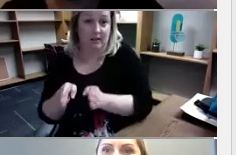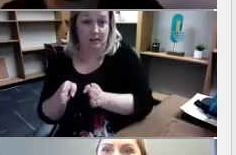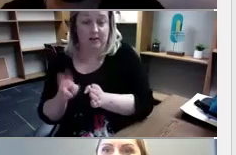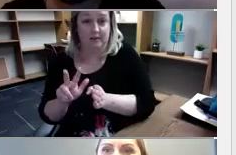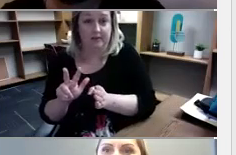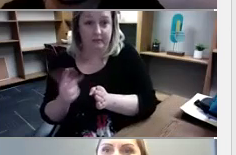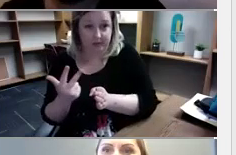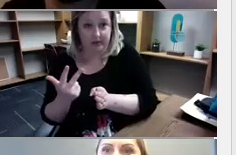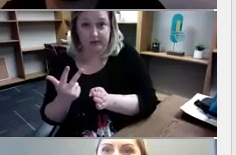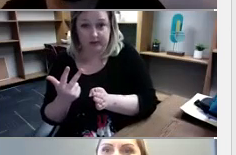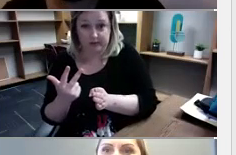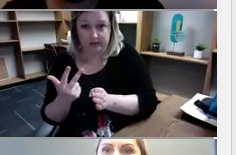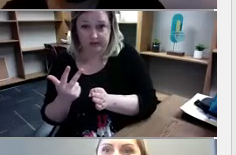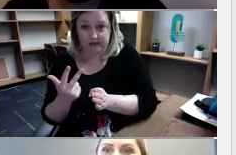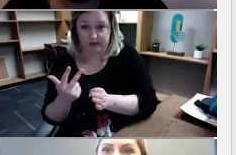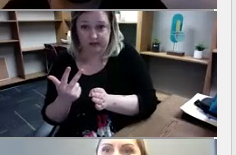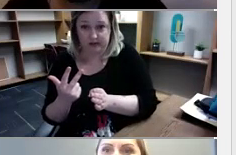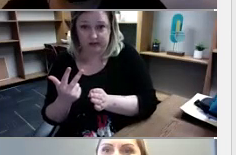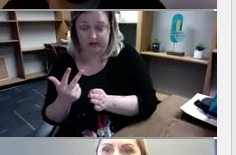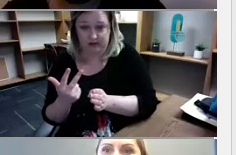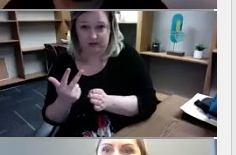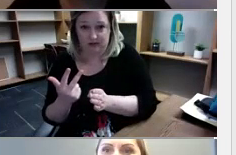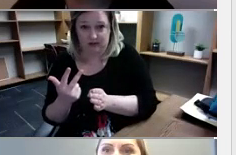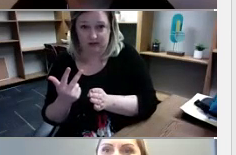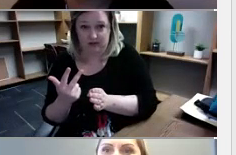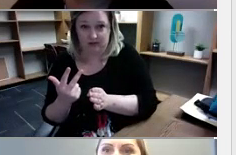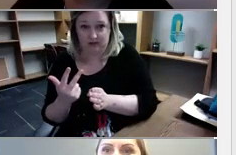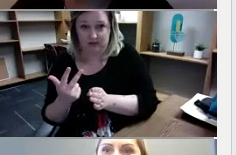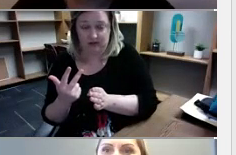I'm going to type it as n by 4 to n by 2, and maybe